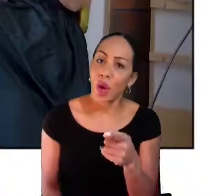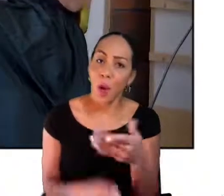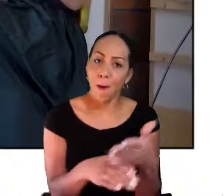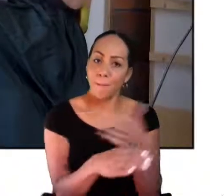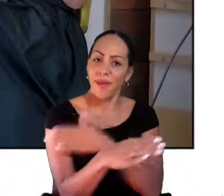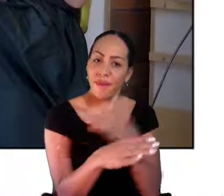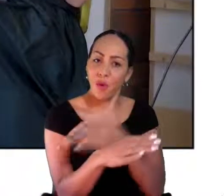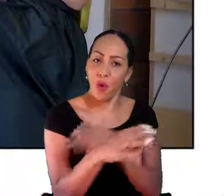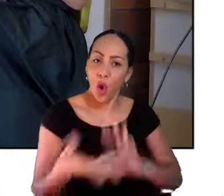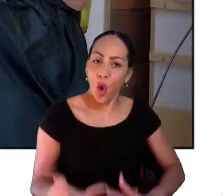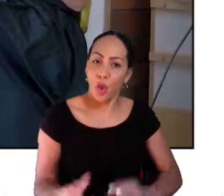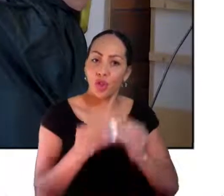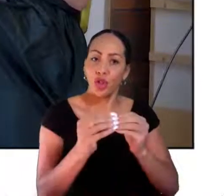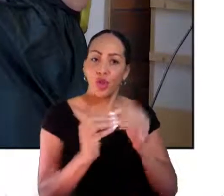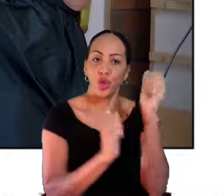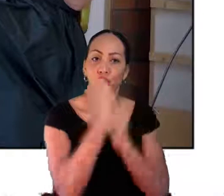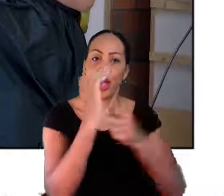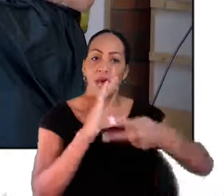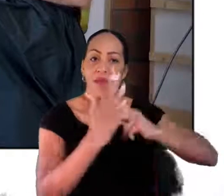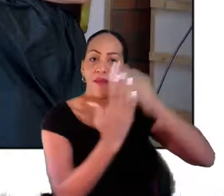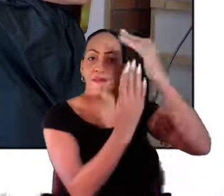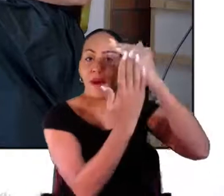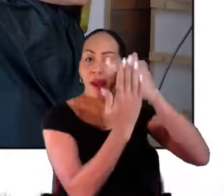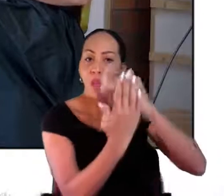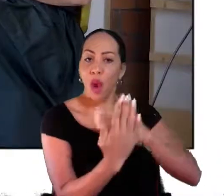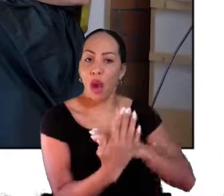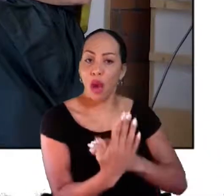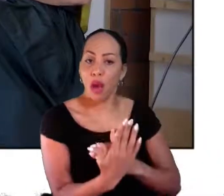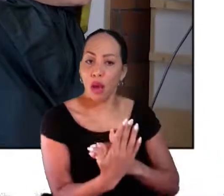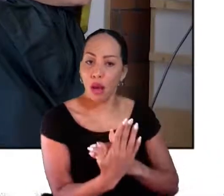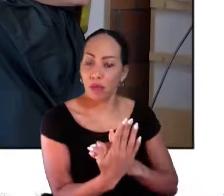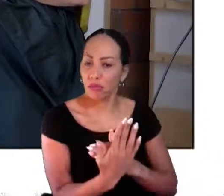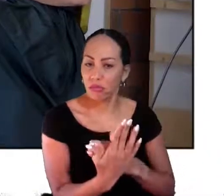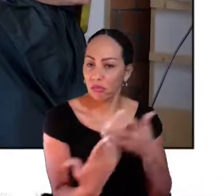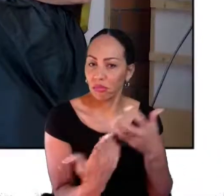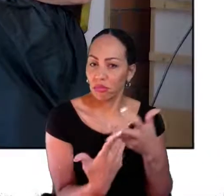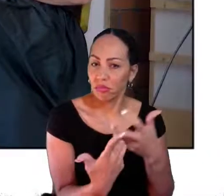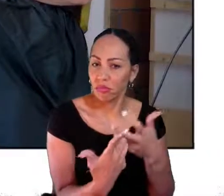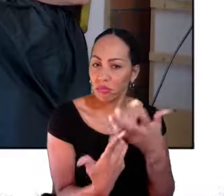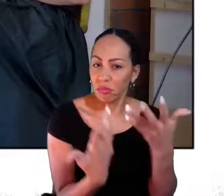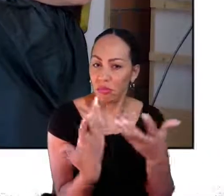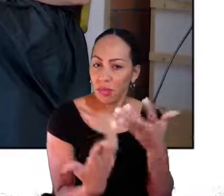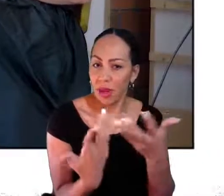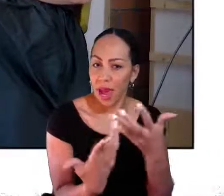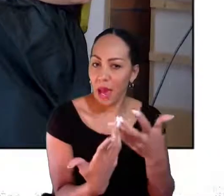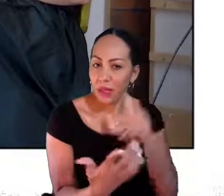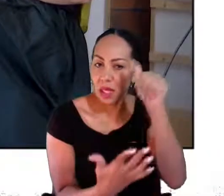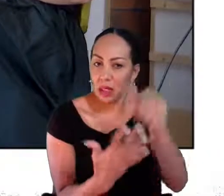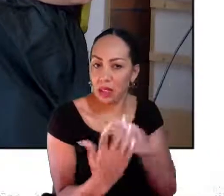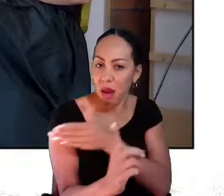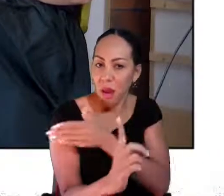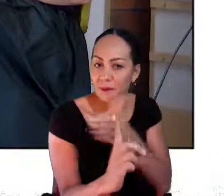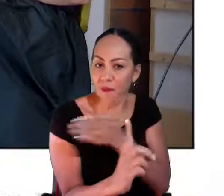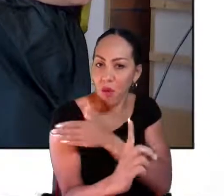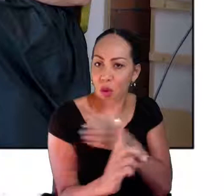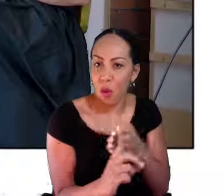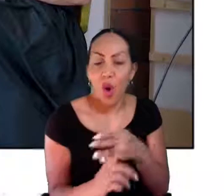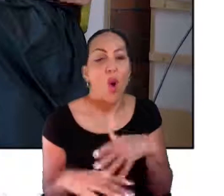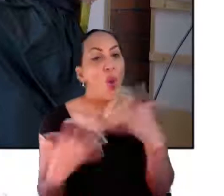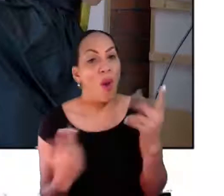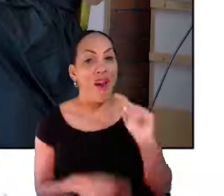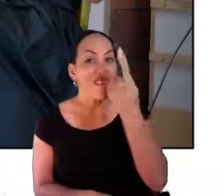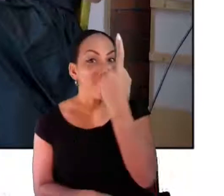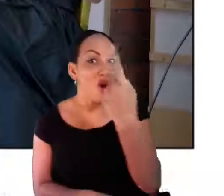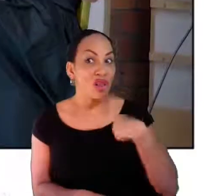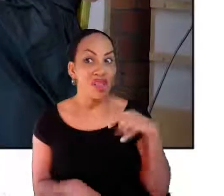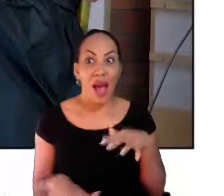do when you got here? And then how did that inform the framework? Well, I panicked for a little bit. Yeah. And then once New